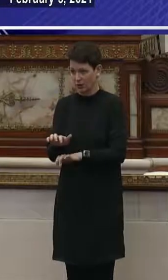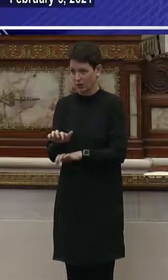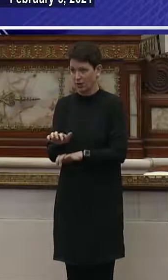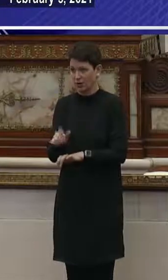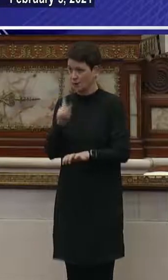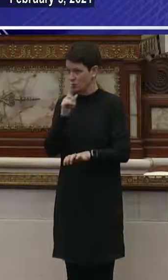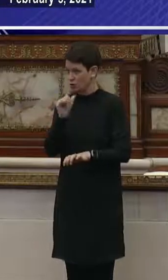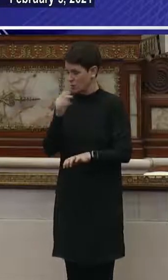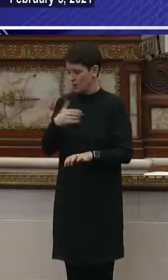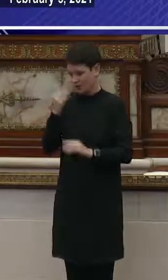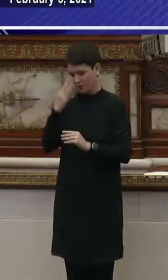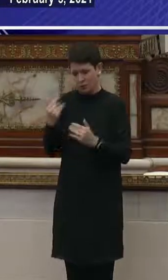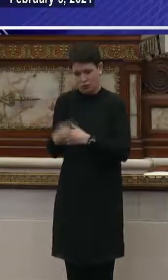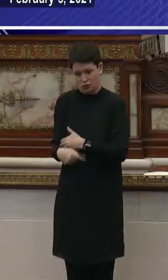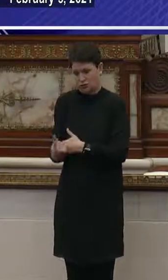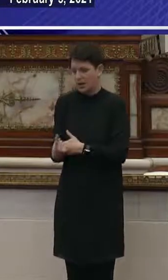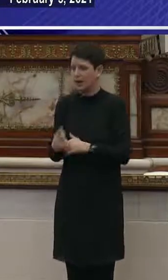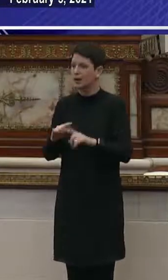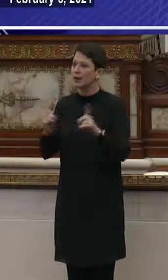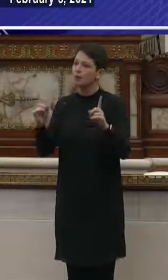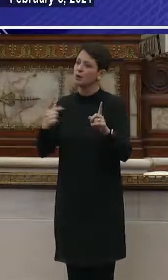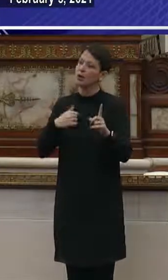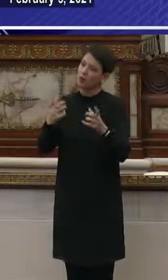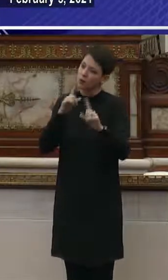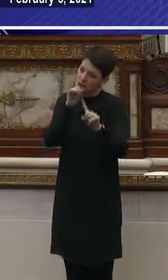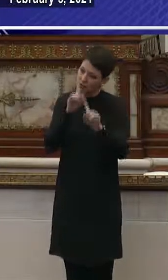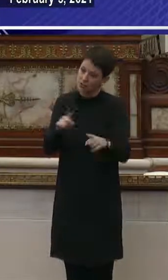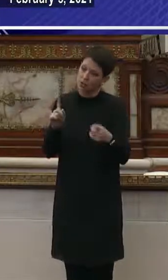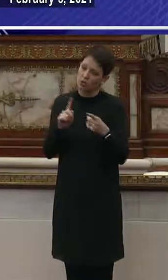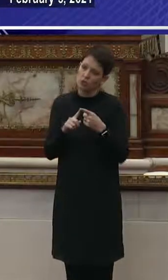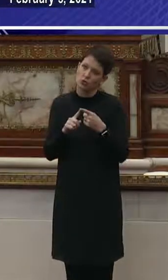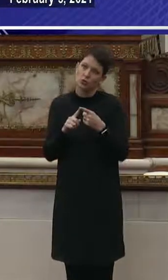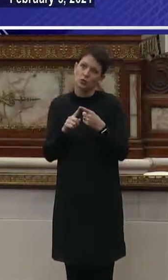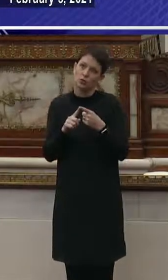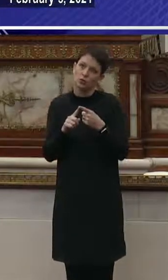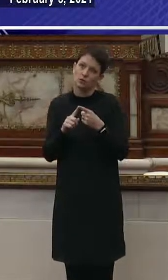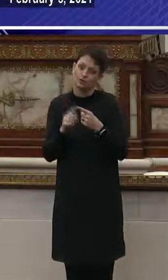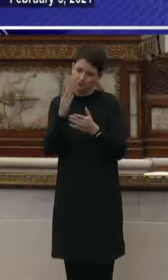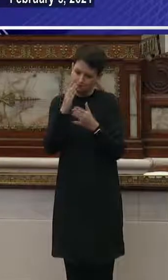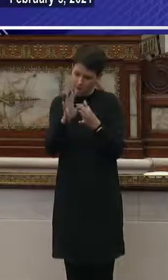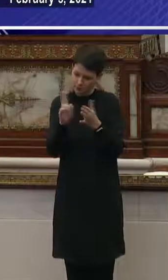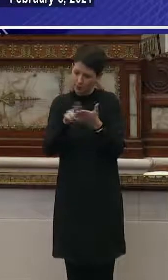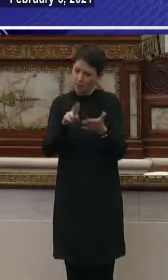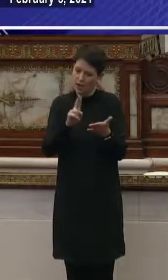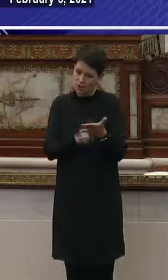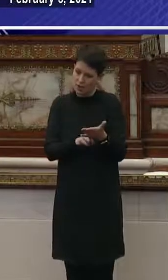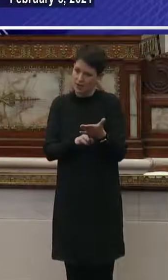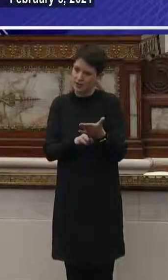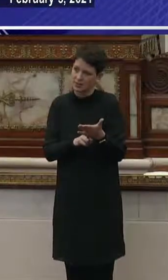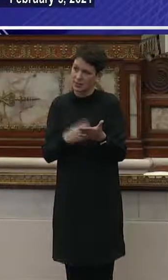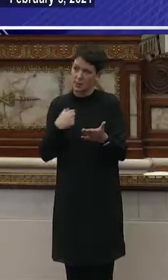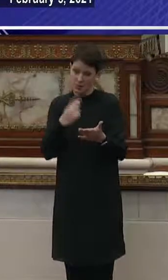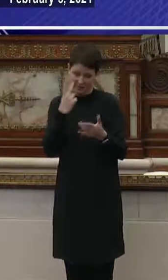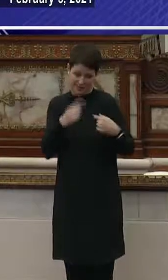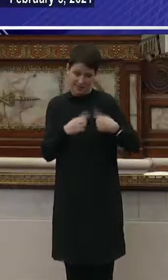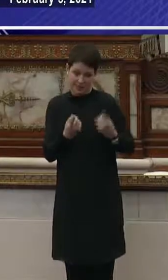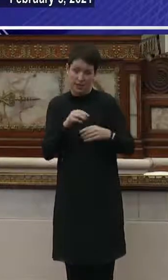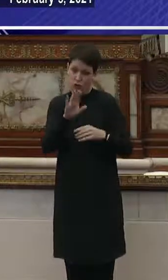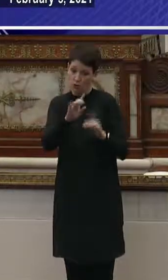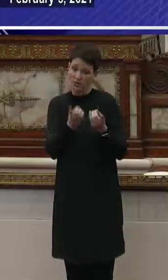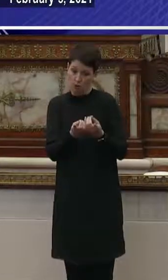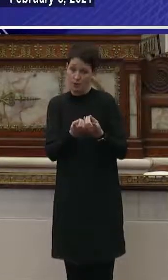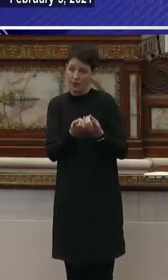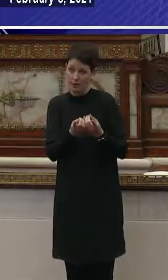don't have this information today, but I would like a response to some of the contracting that we've seen in your